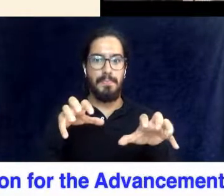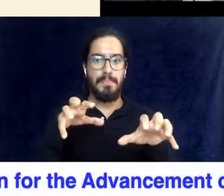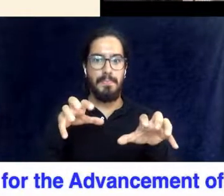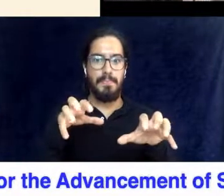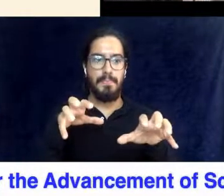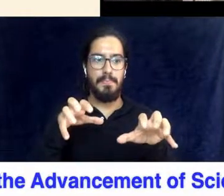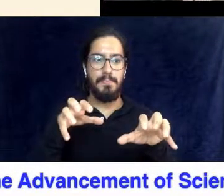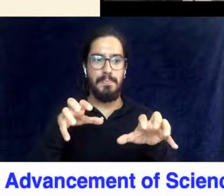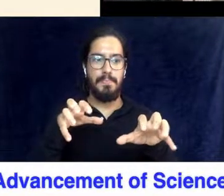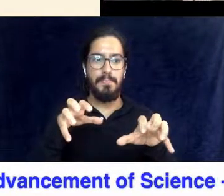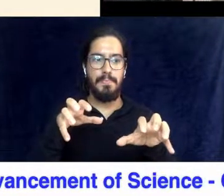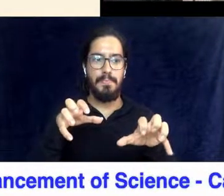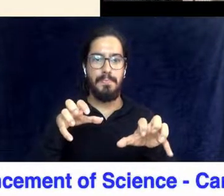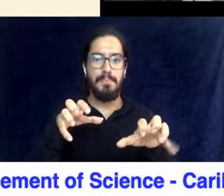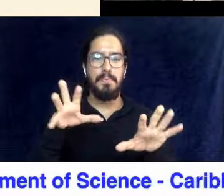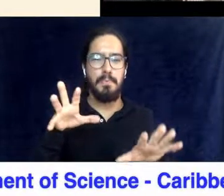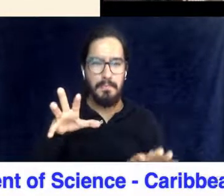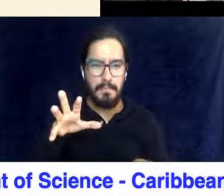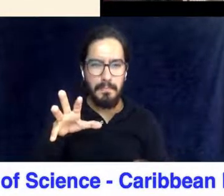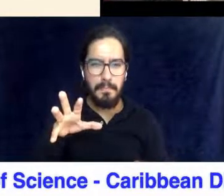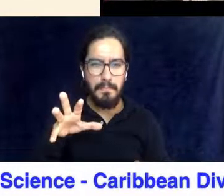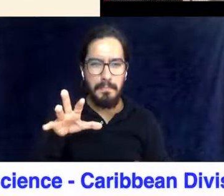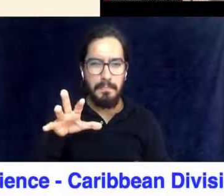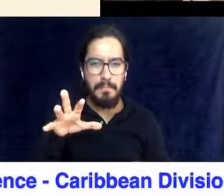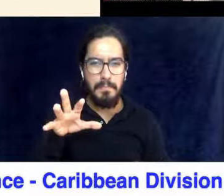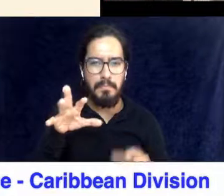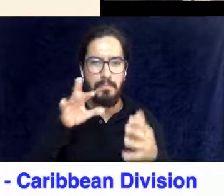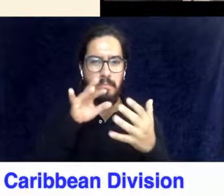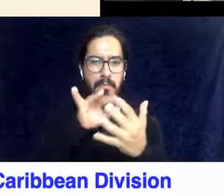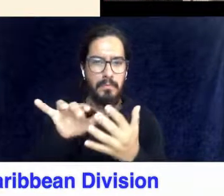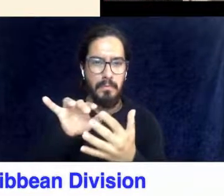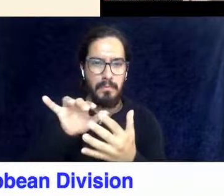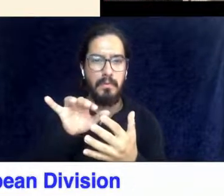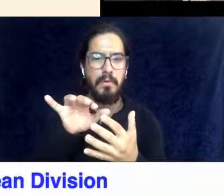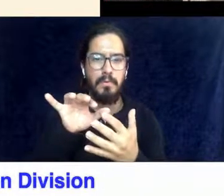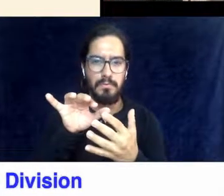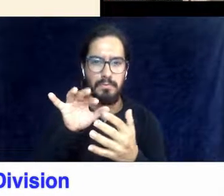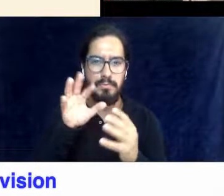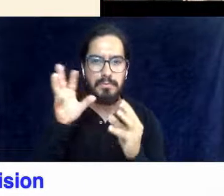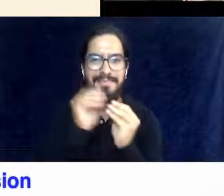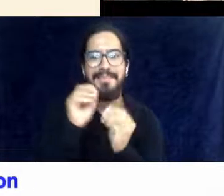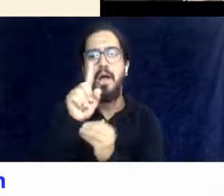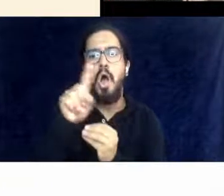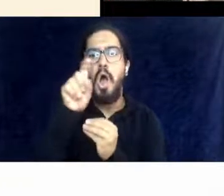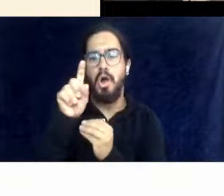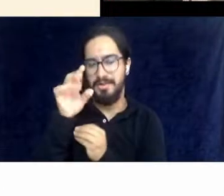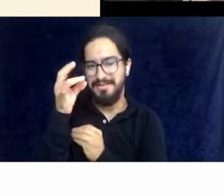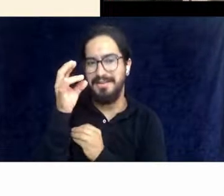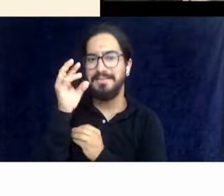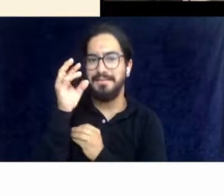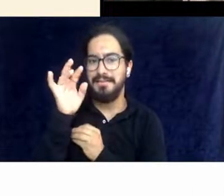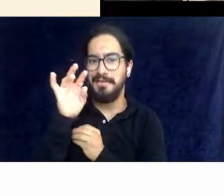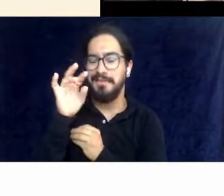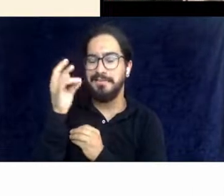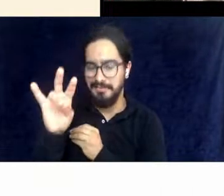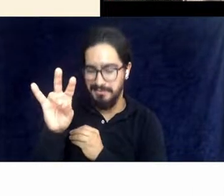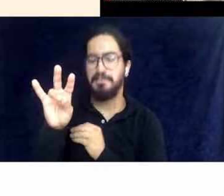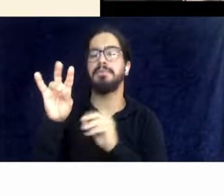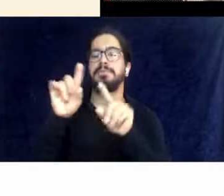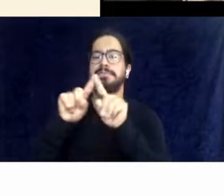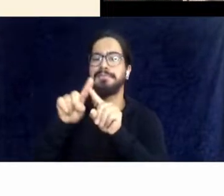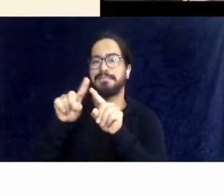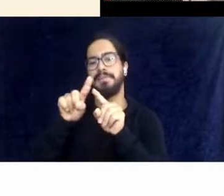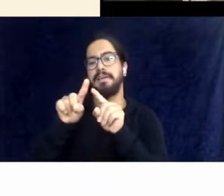8 wild type and 7 slick Holstein cows, from which we obtained a total of 117 salmon and hindguts. These samples were then subjected